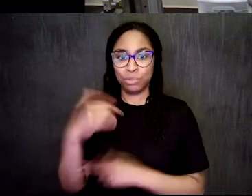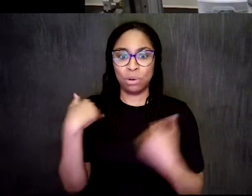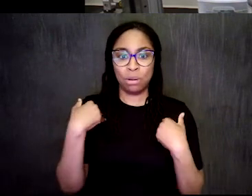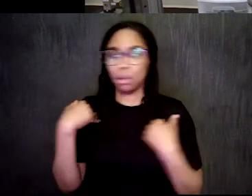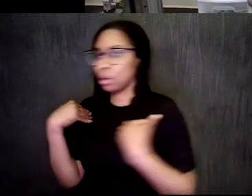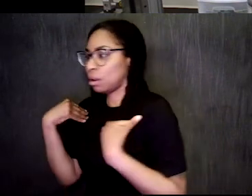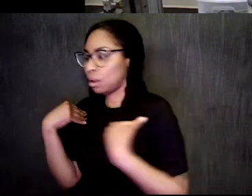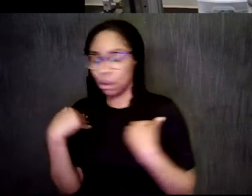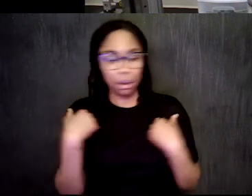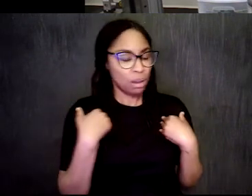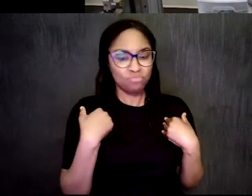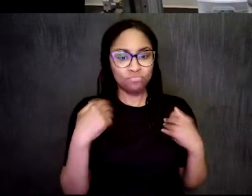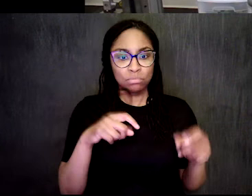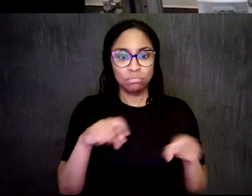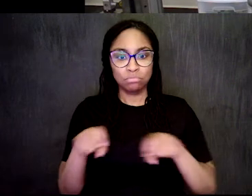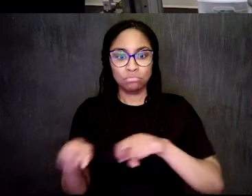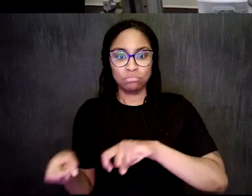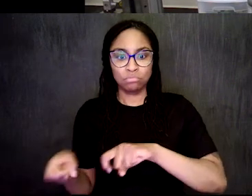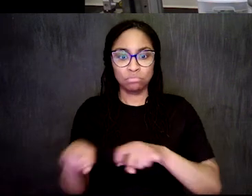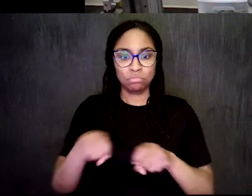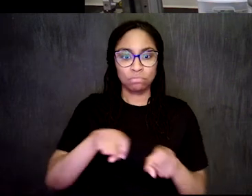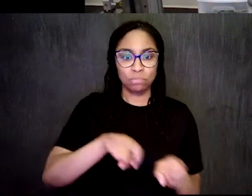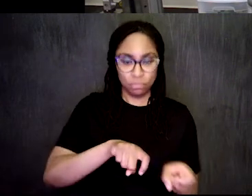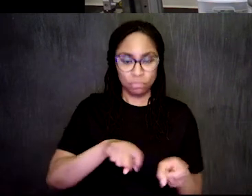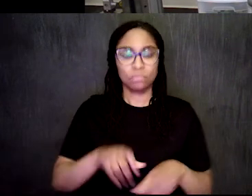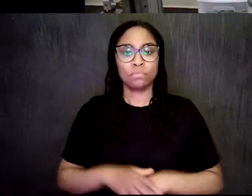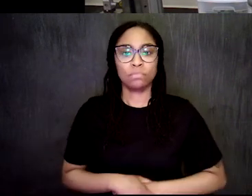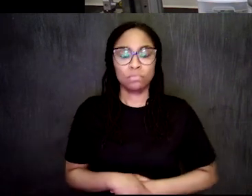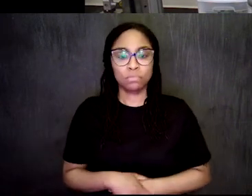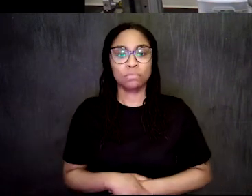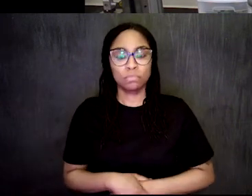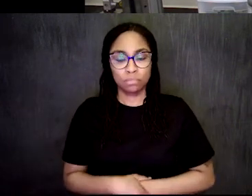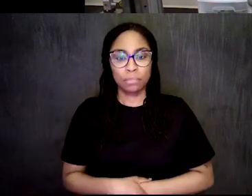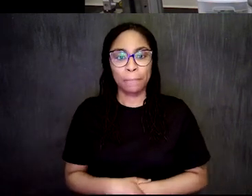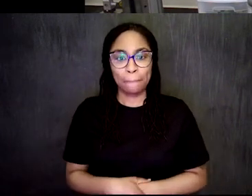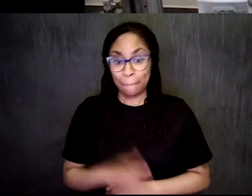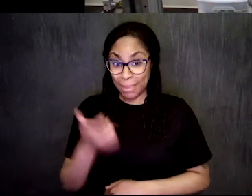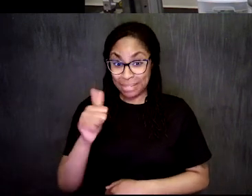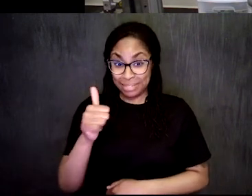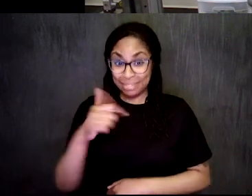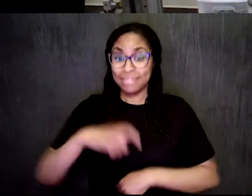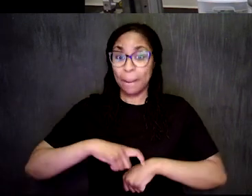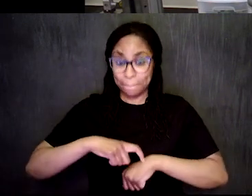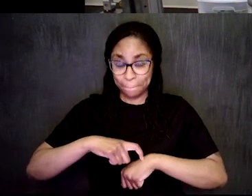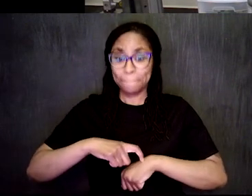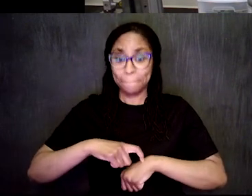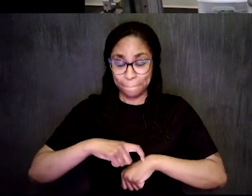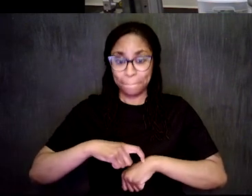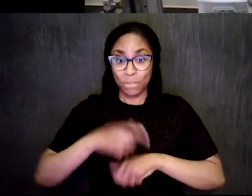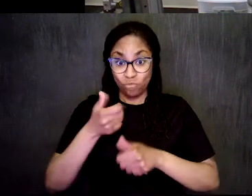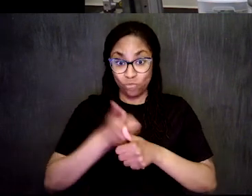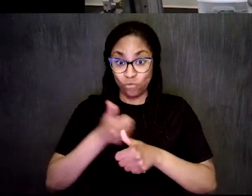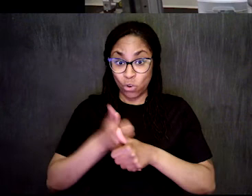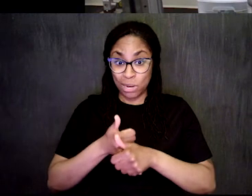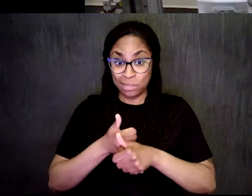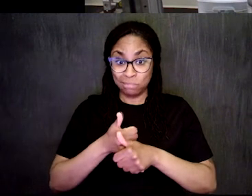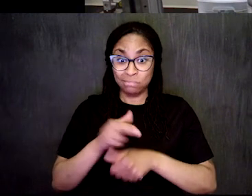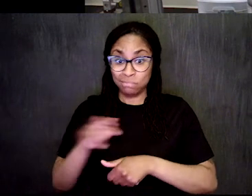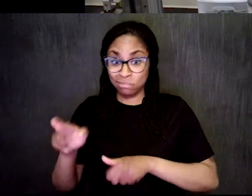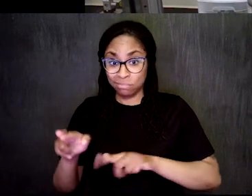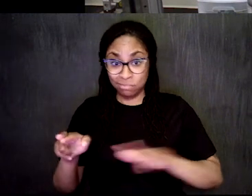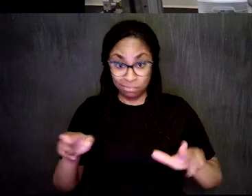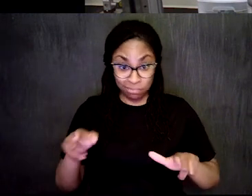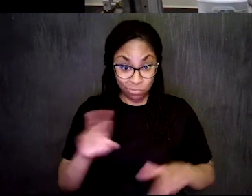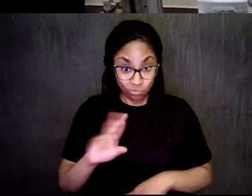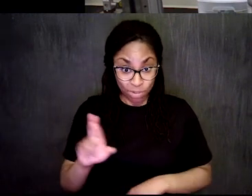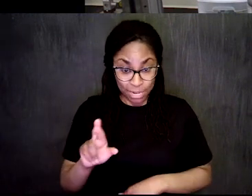hips. So we're going to go as far as you can to the right, then we're going to bring them back over, and then as far as you can to the left. We're going to go 10 times to each